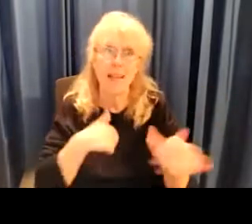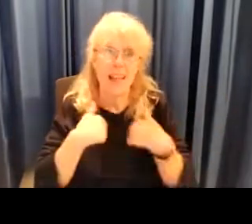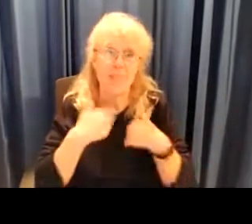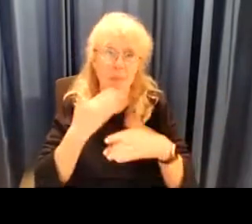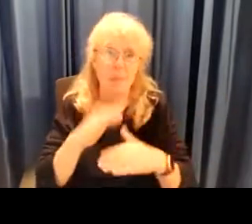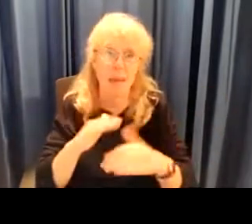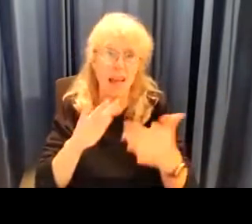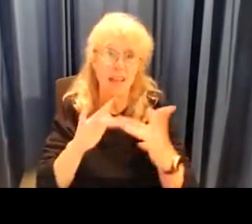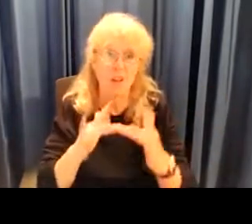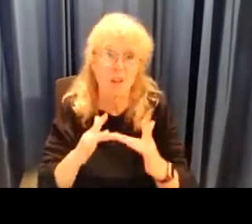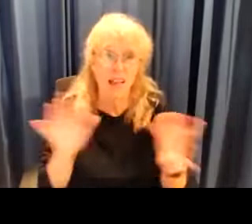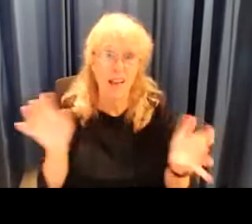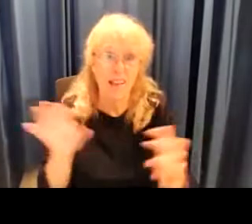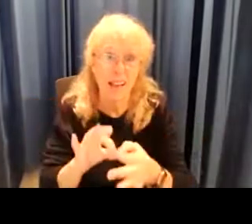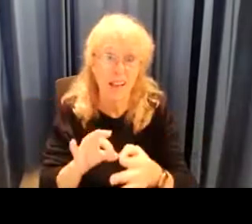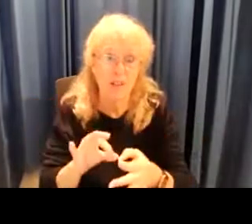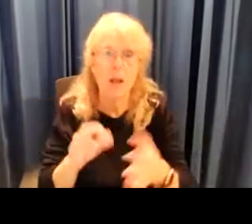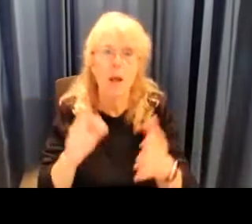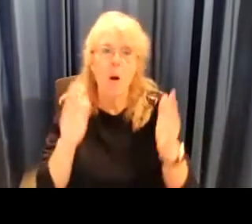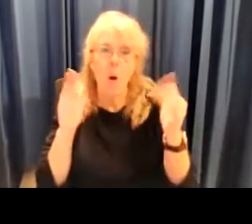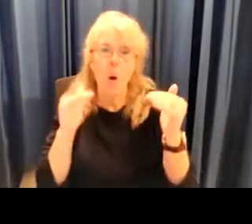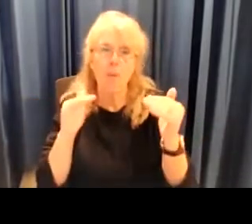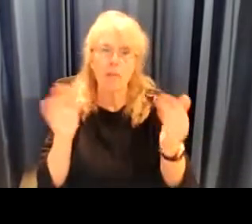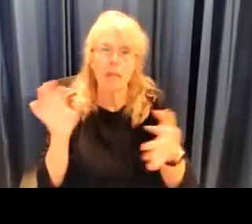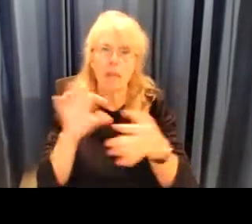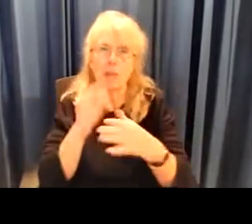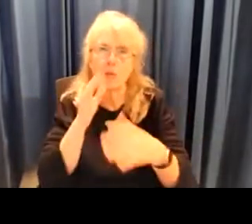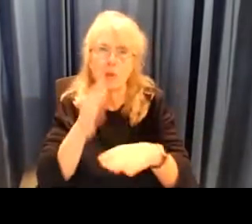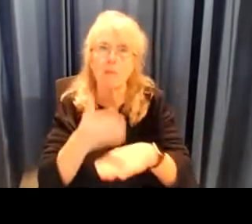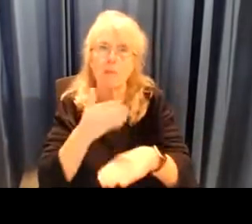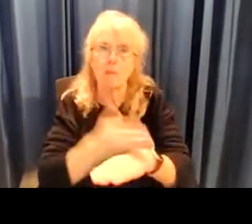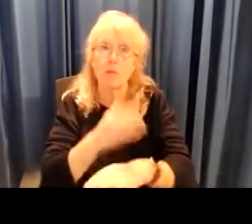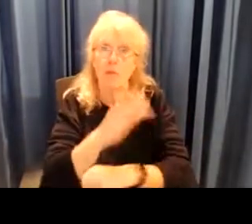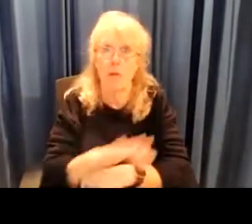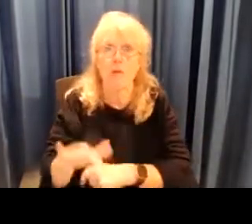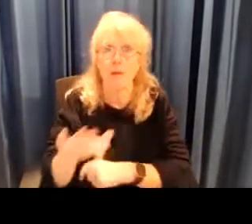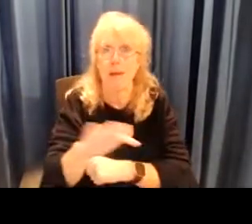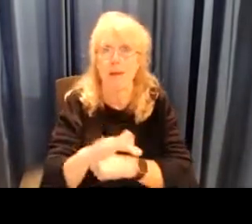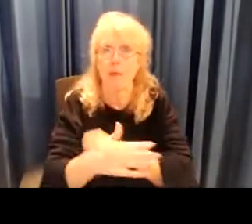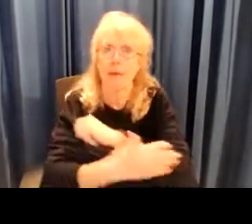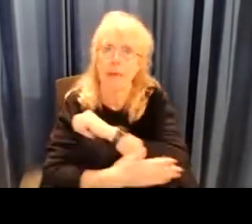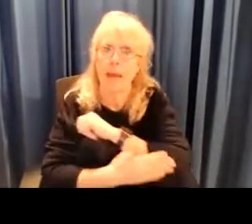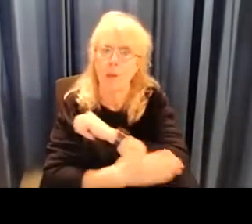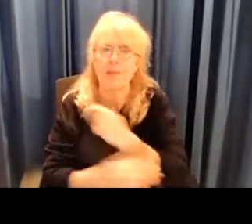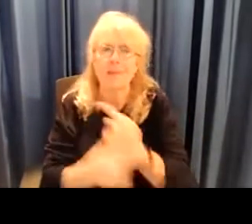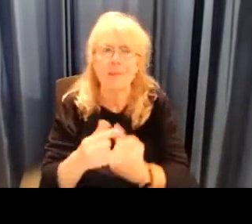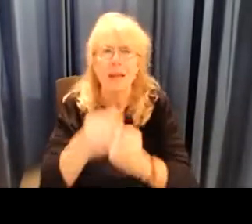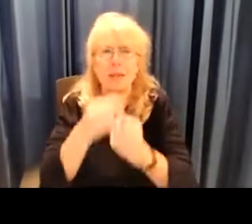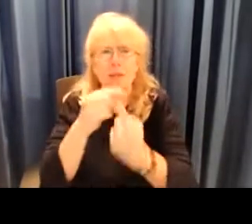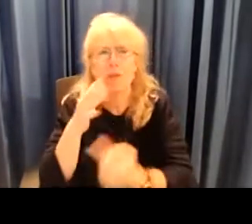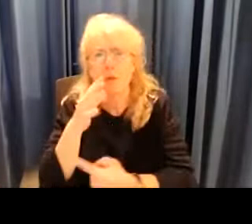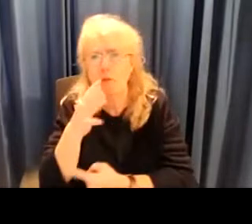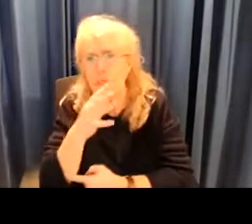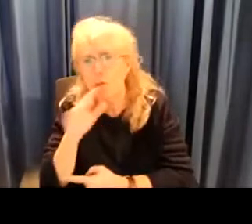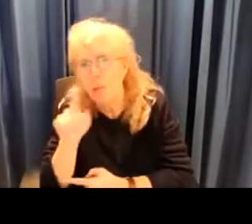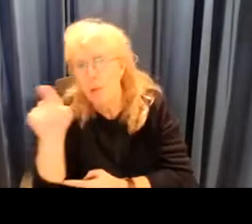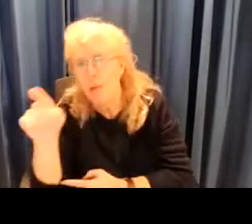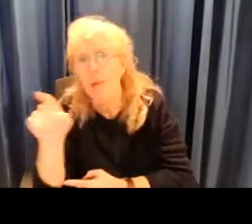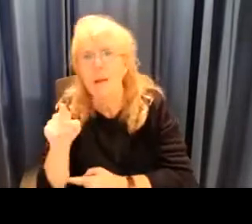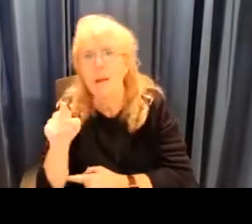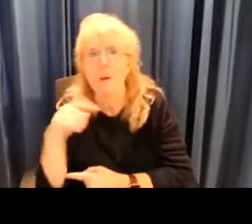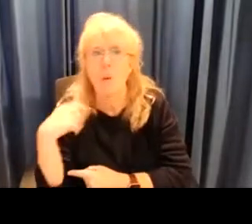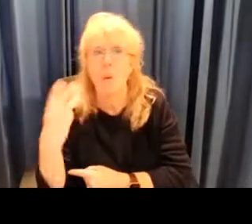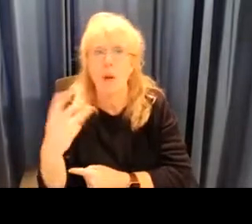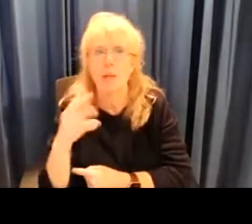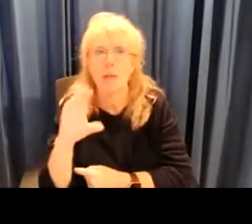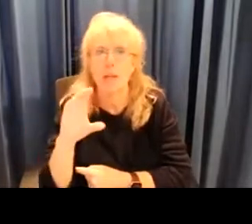hopefully, connections will be improved around the county, particularly for rural Washington County. Well, you missed my